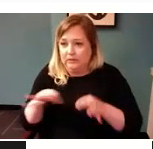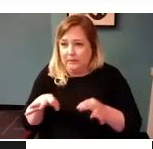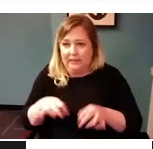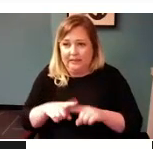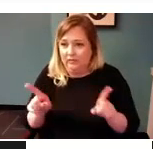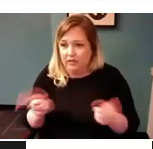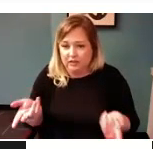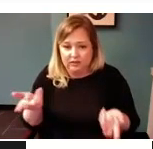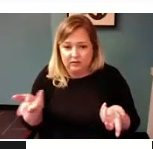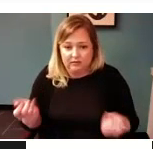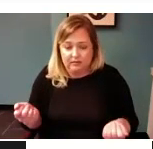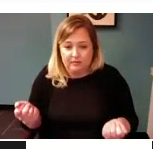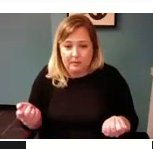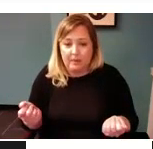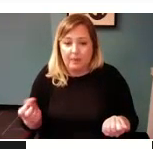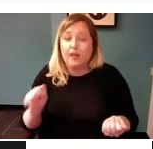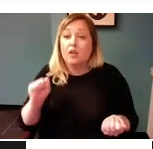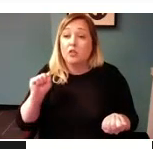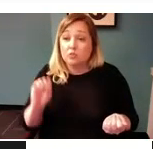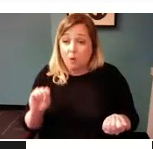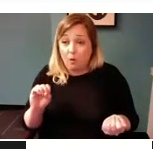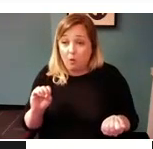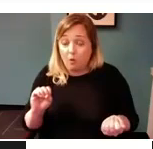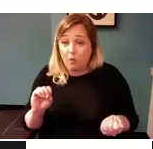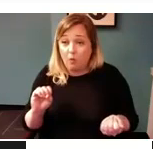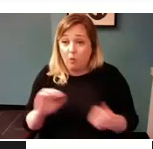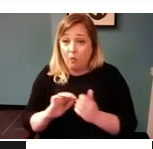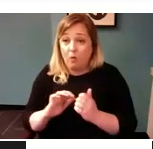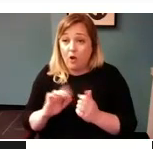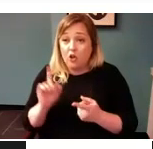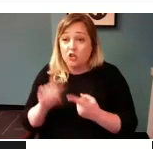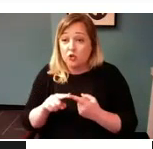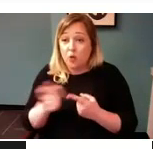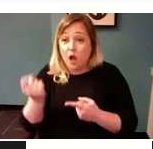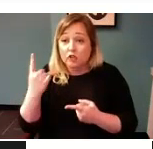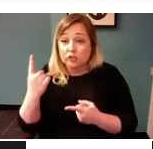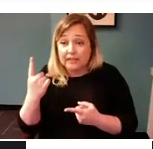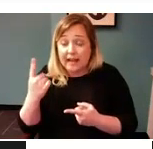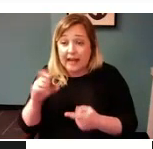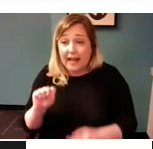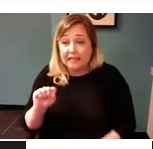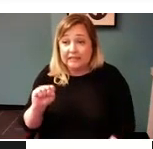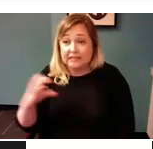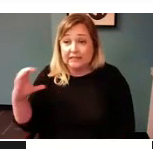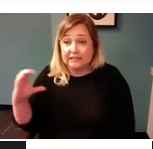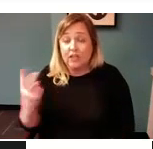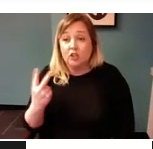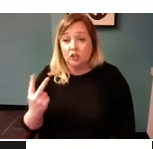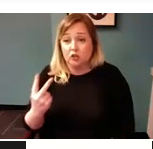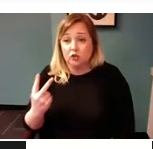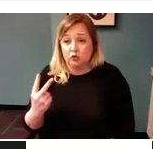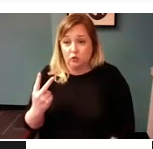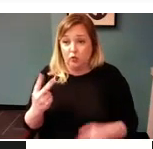So in order to understand strongly connected components, there are 2 ways of understanding this. The first thing is, this is the